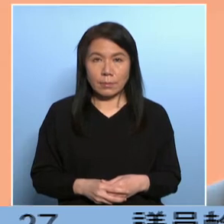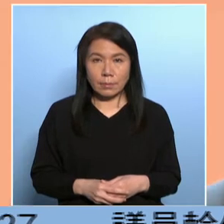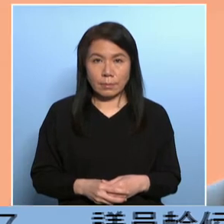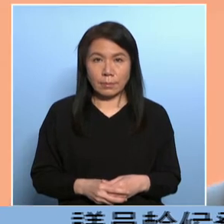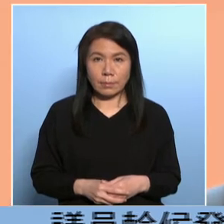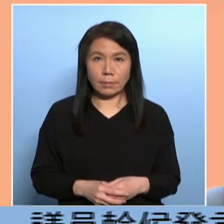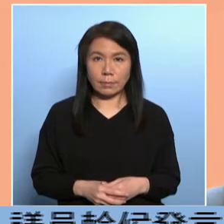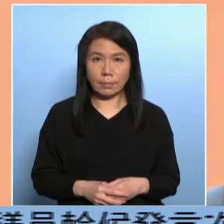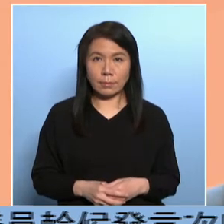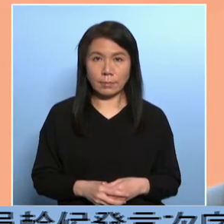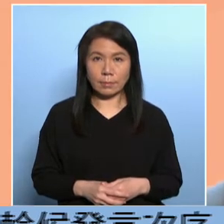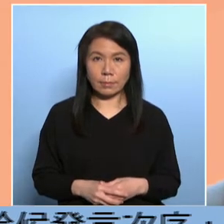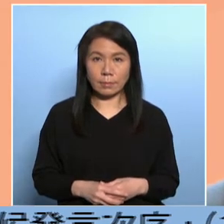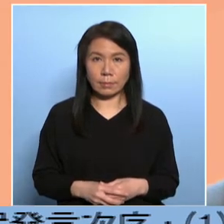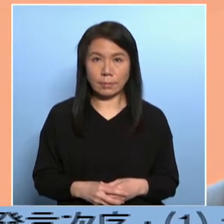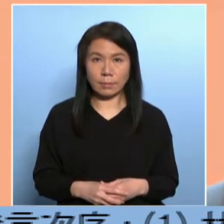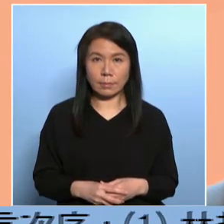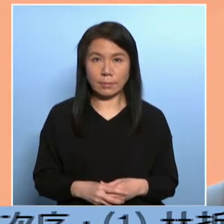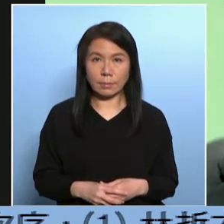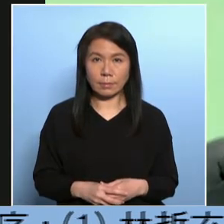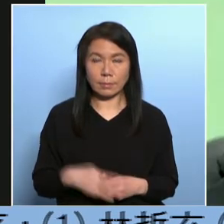Dr. David Lam,